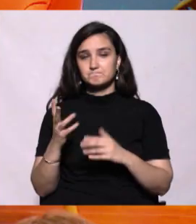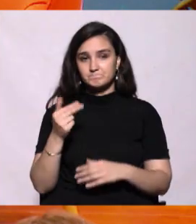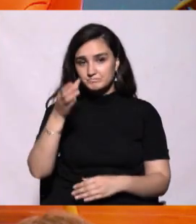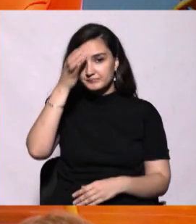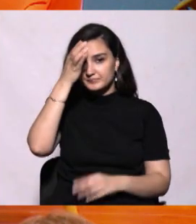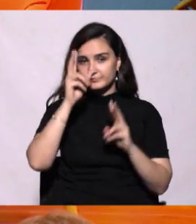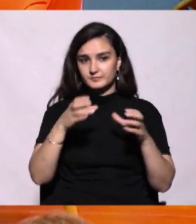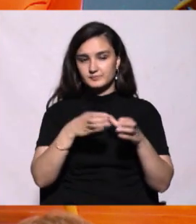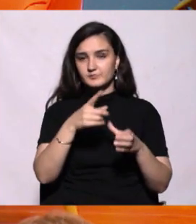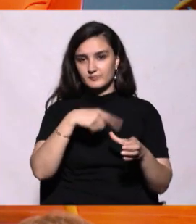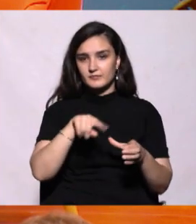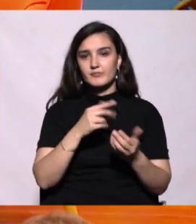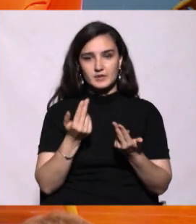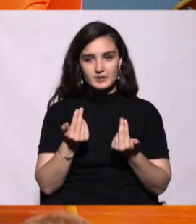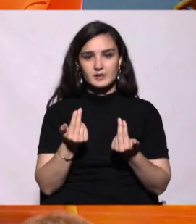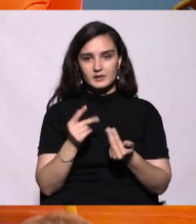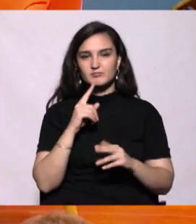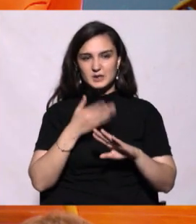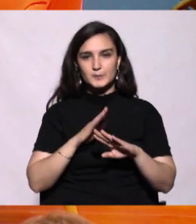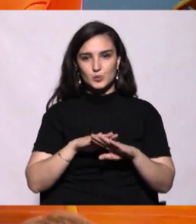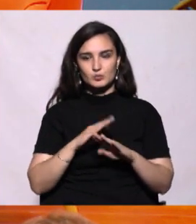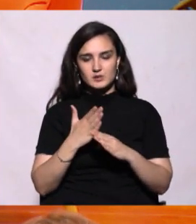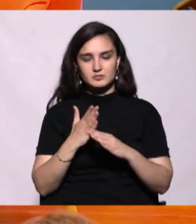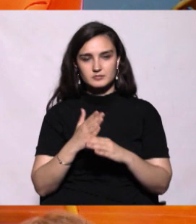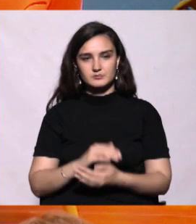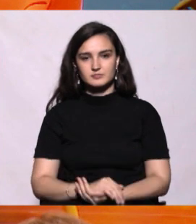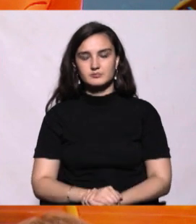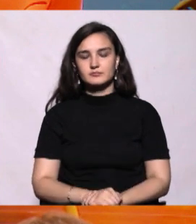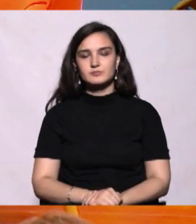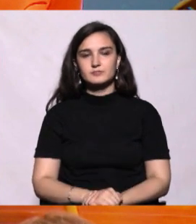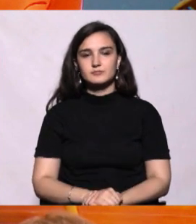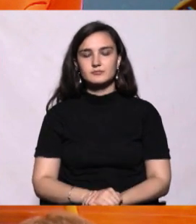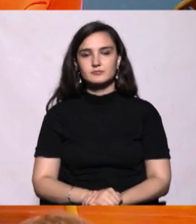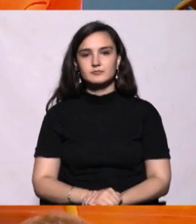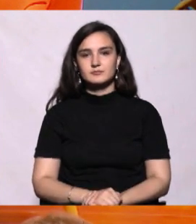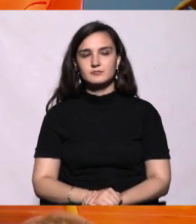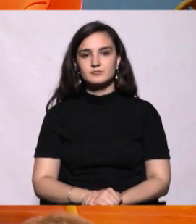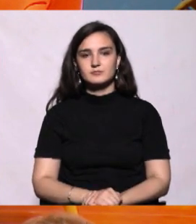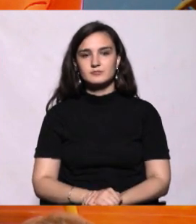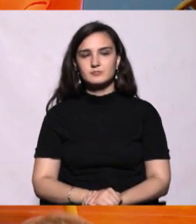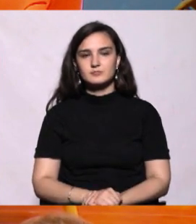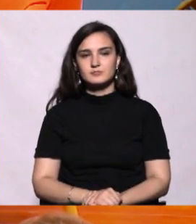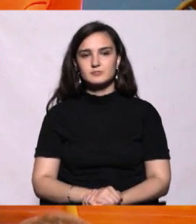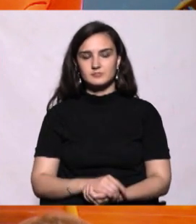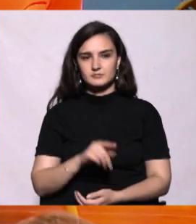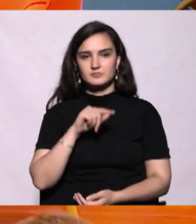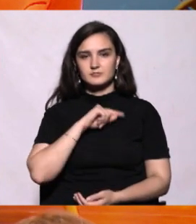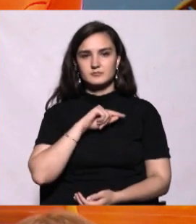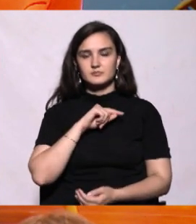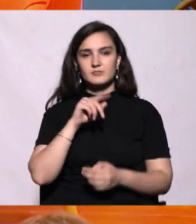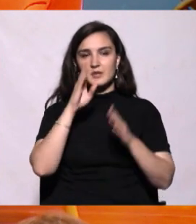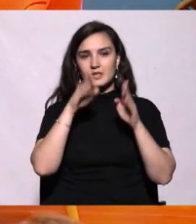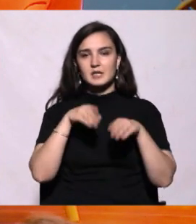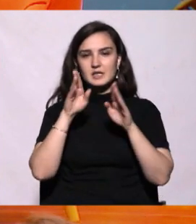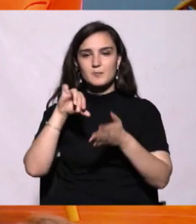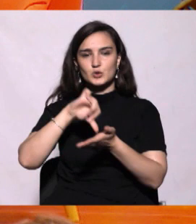type figures, Yes, he they had want to difficulty. solve. Yeah, exactly. Yeah. Okay, well, I think we should move on to characters now. Let's